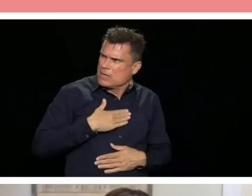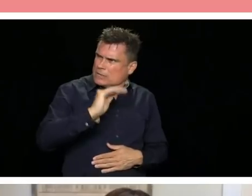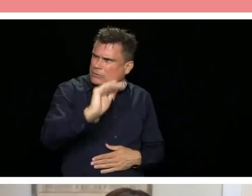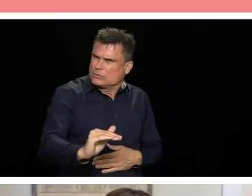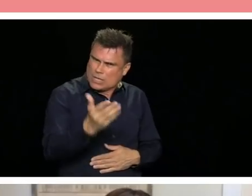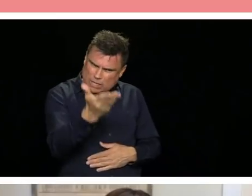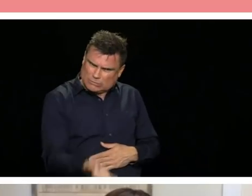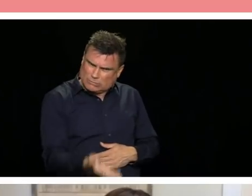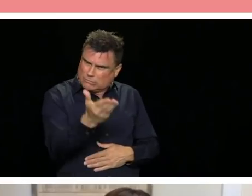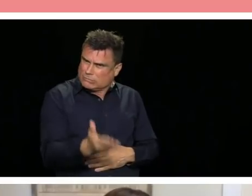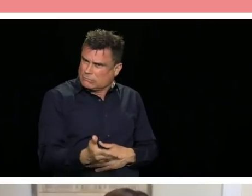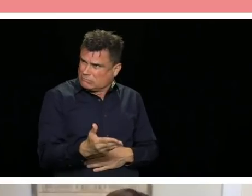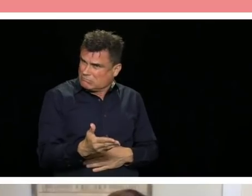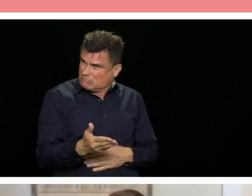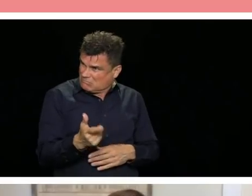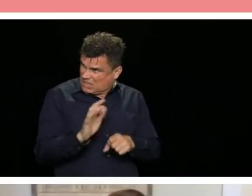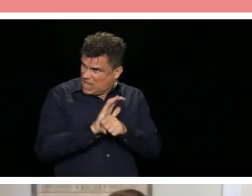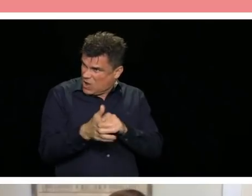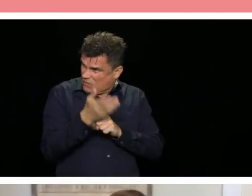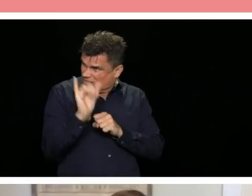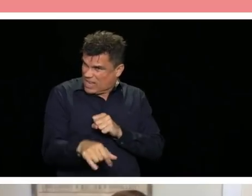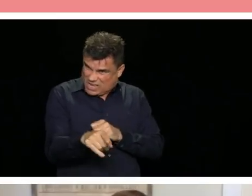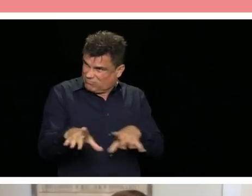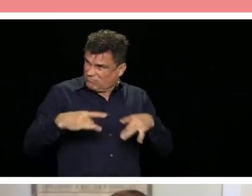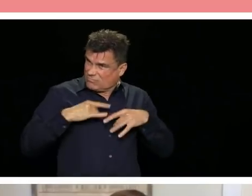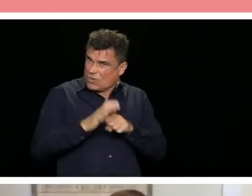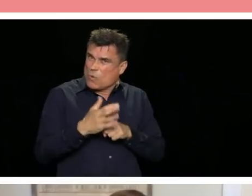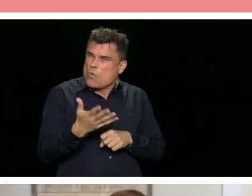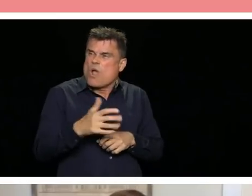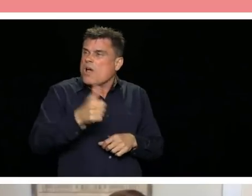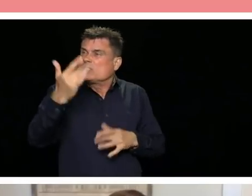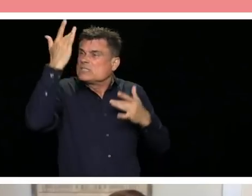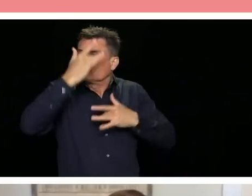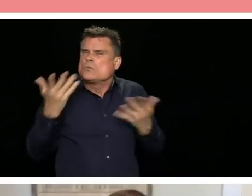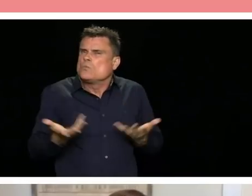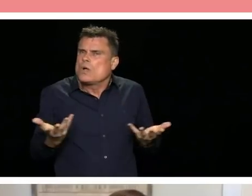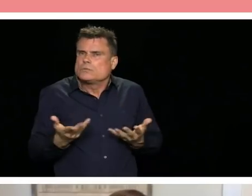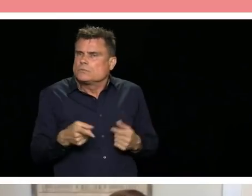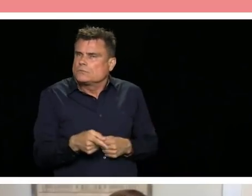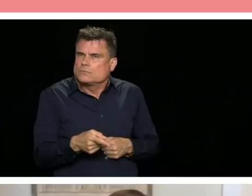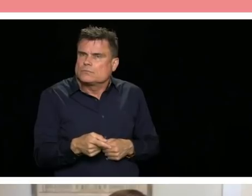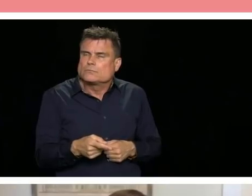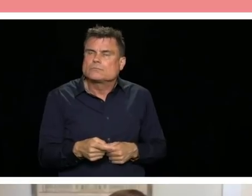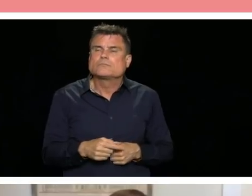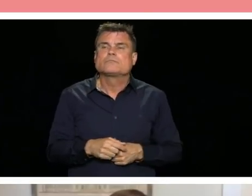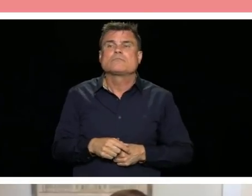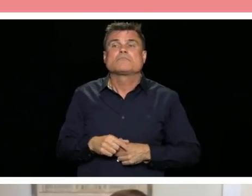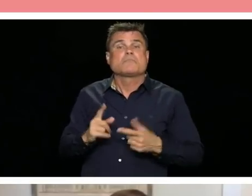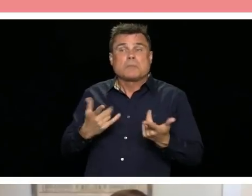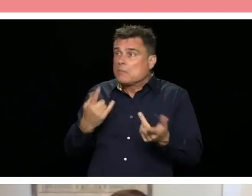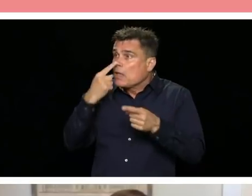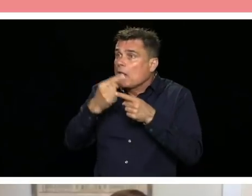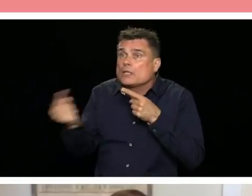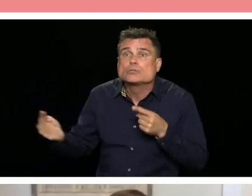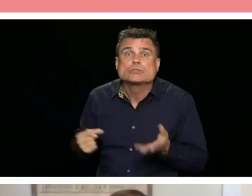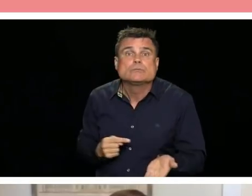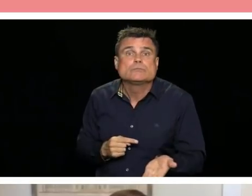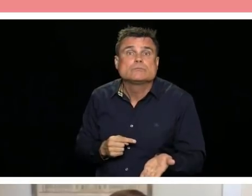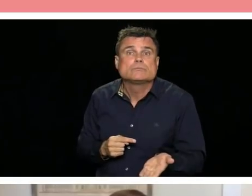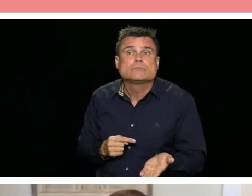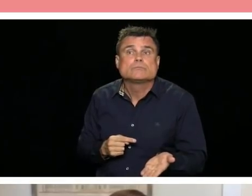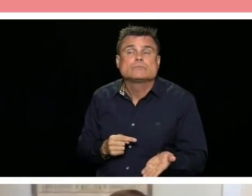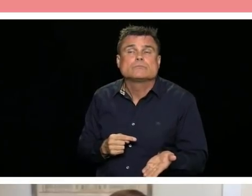that we're here in the back end to help you as a parent and help childcare operators manage as we move